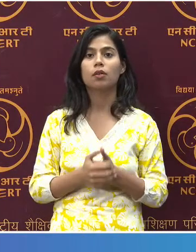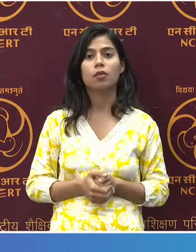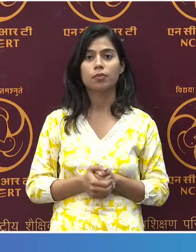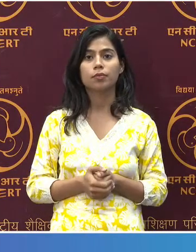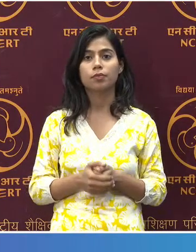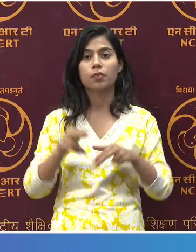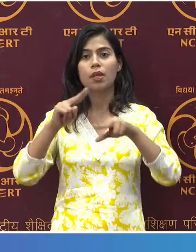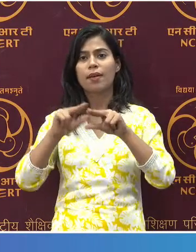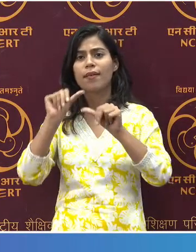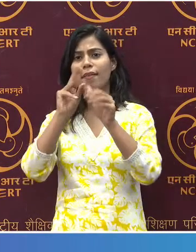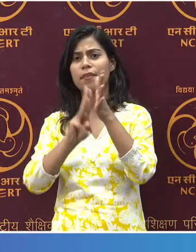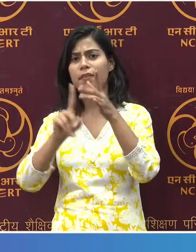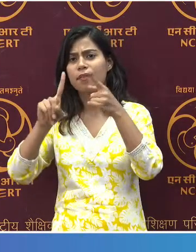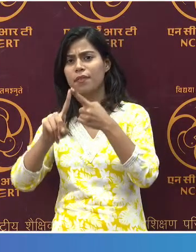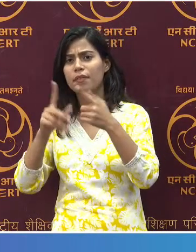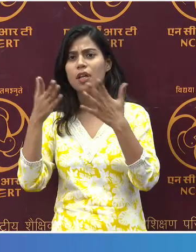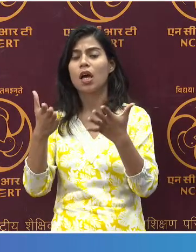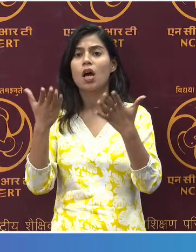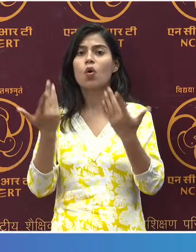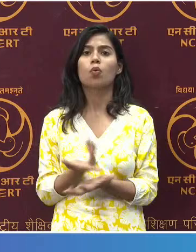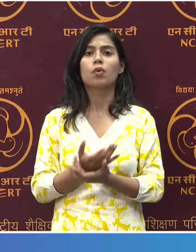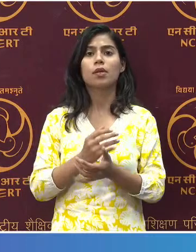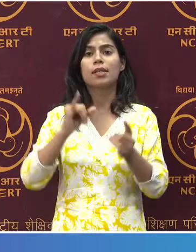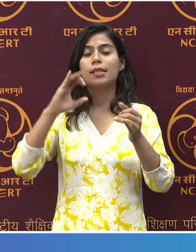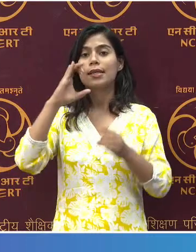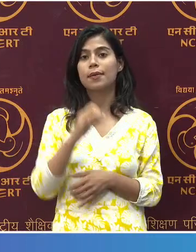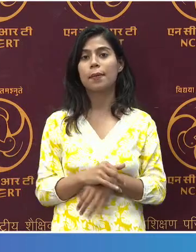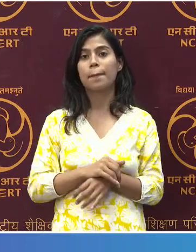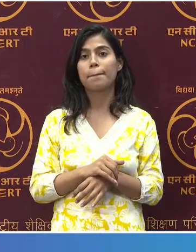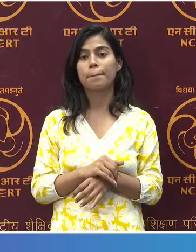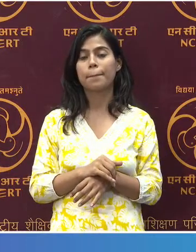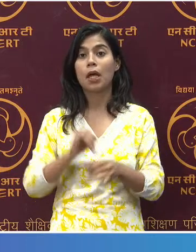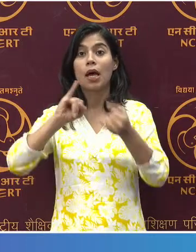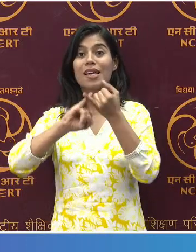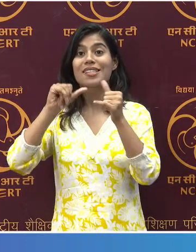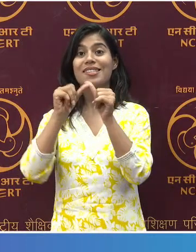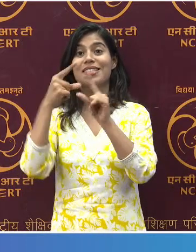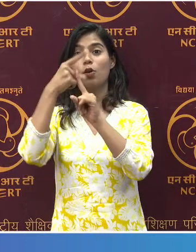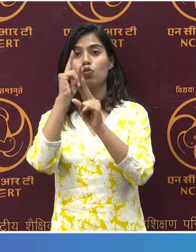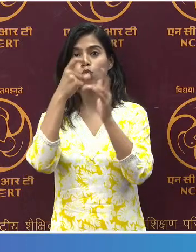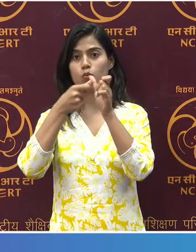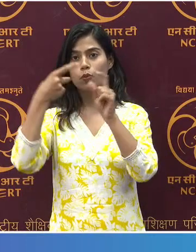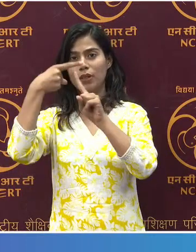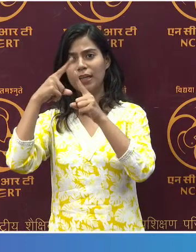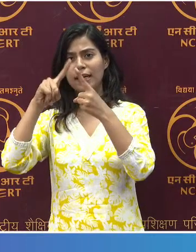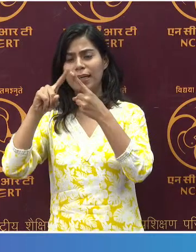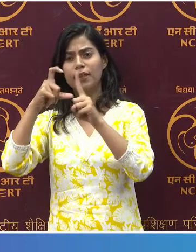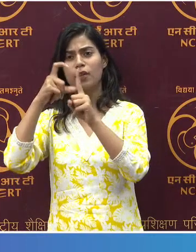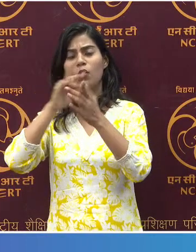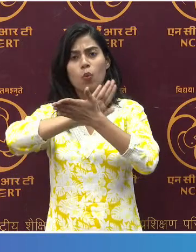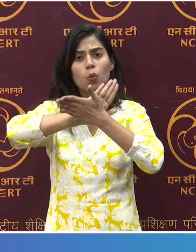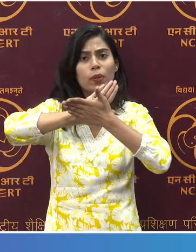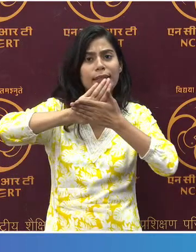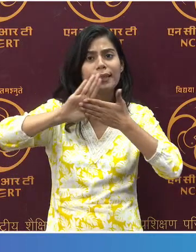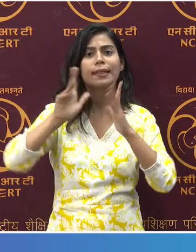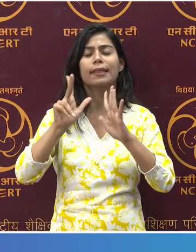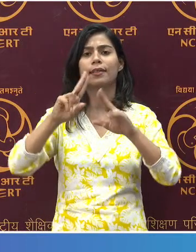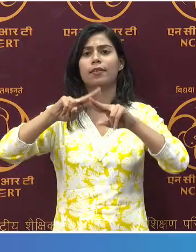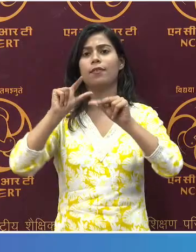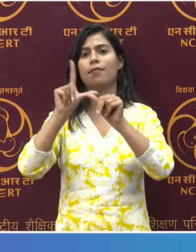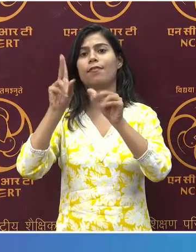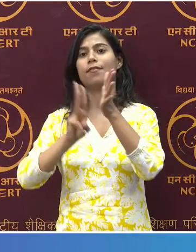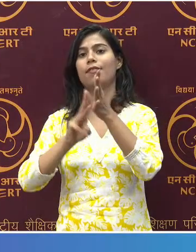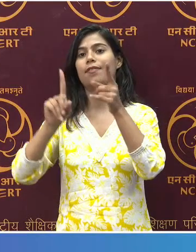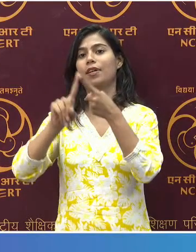characterizations, saturated hydrocarbons will generally give a clean flame, while unsaturated carbon compounds will give a yellow